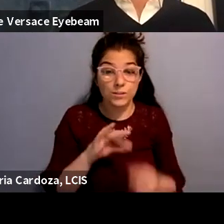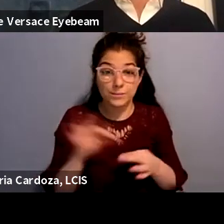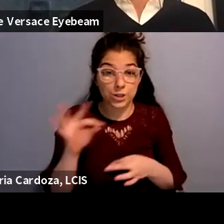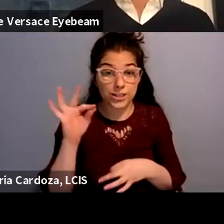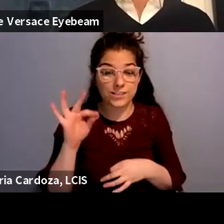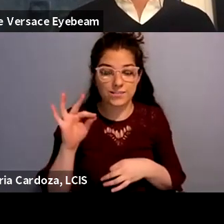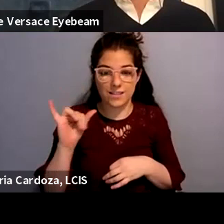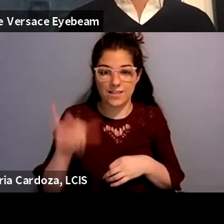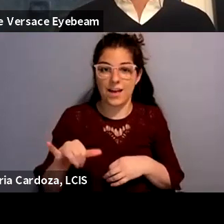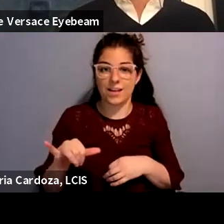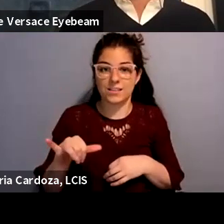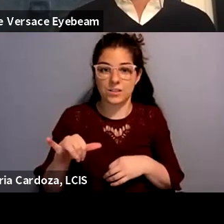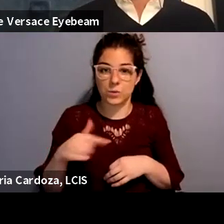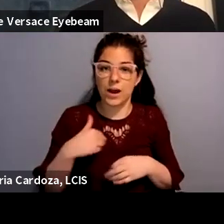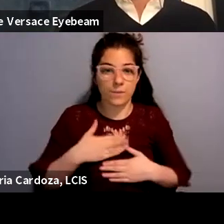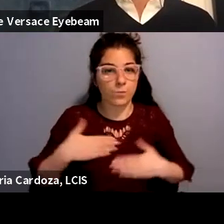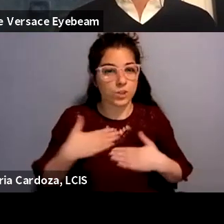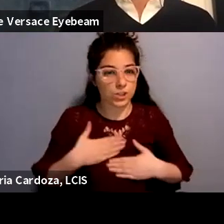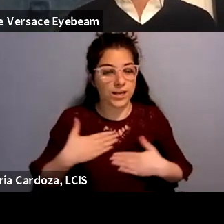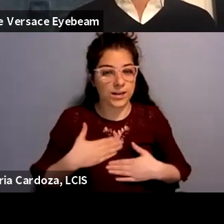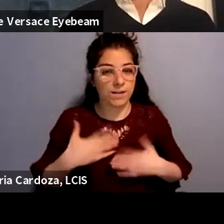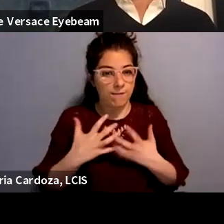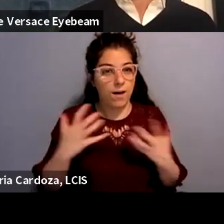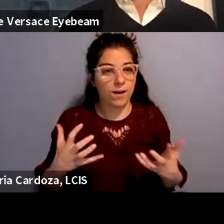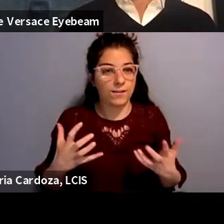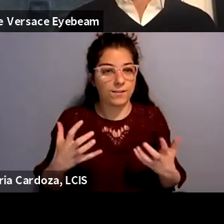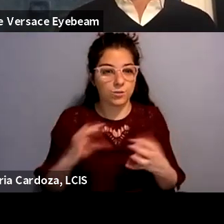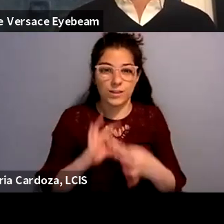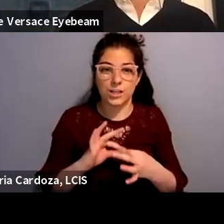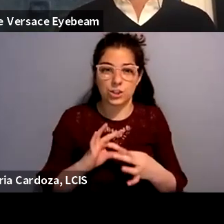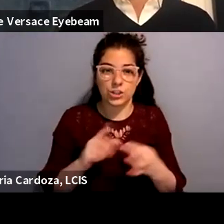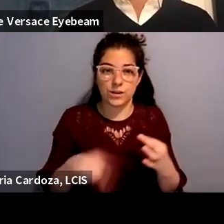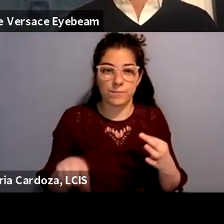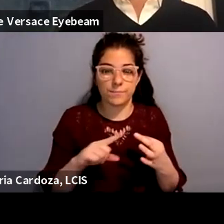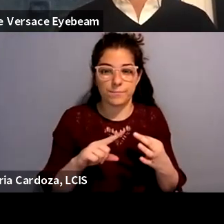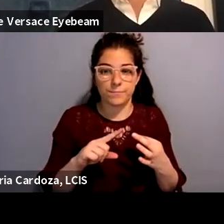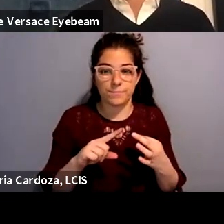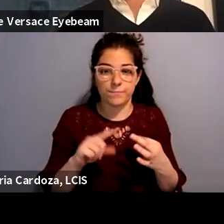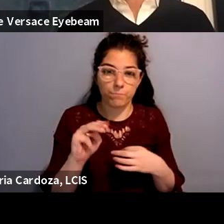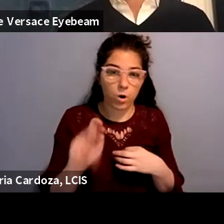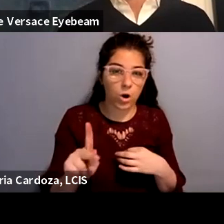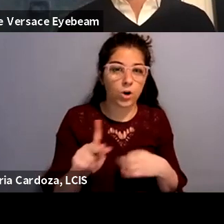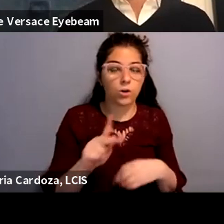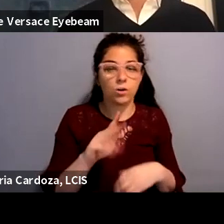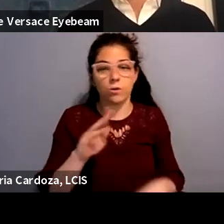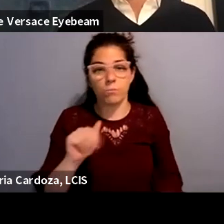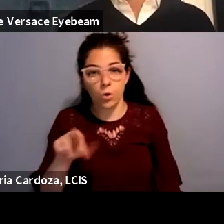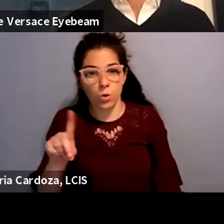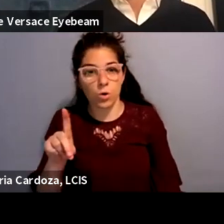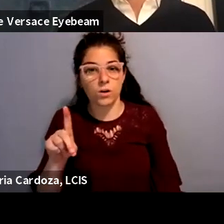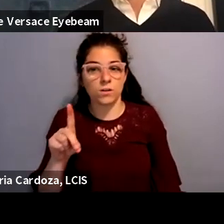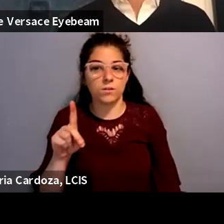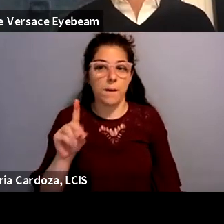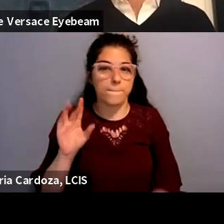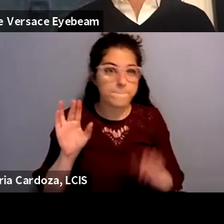that's what I have most appreciated in terms of the relationship, certainly with Mark and the board, with our